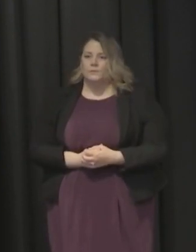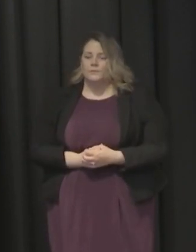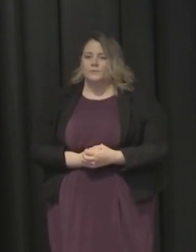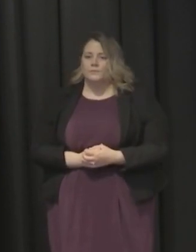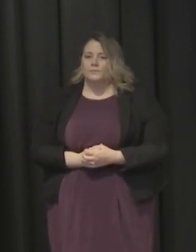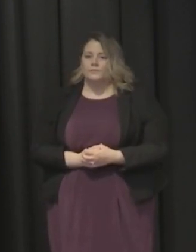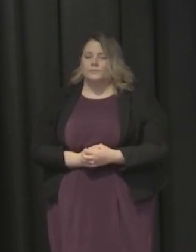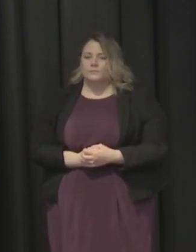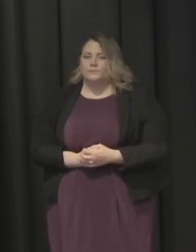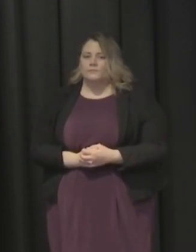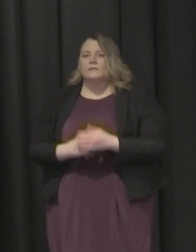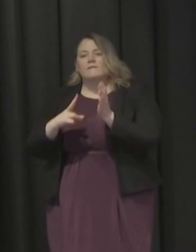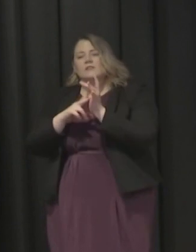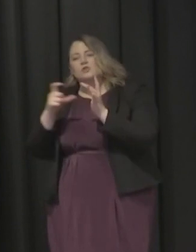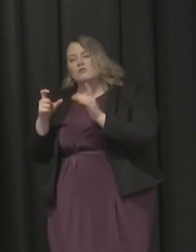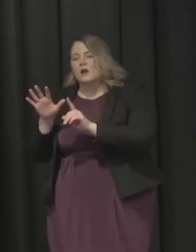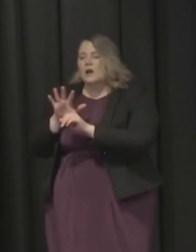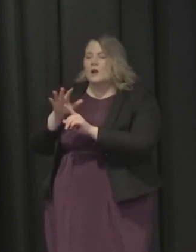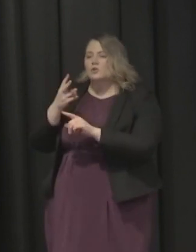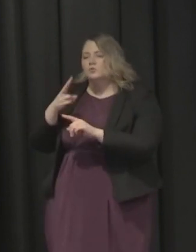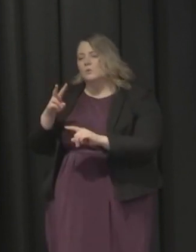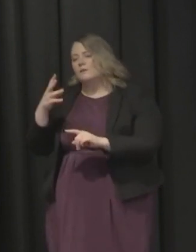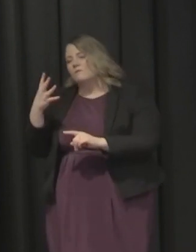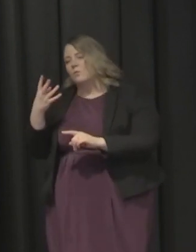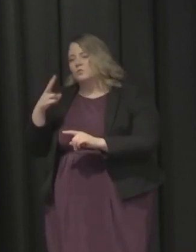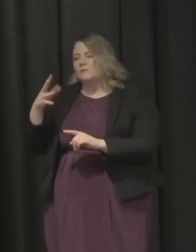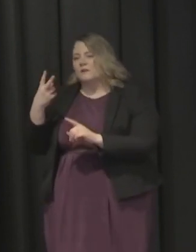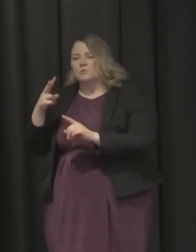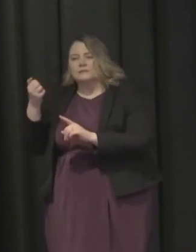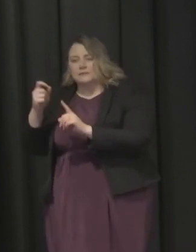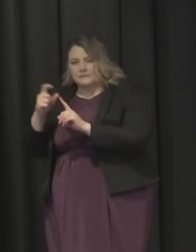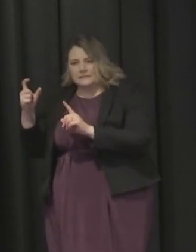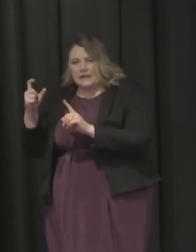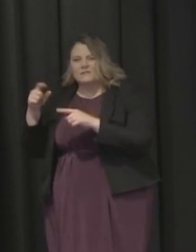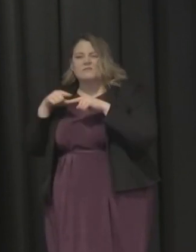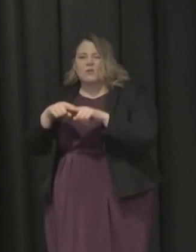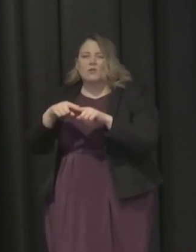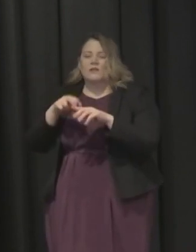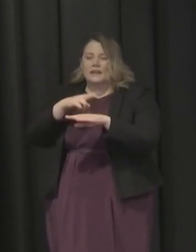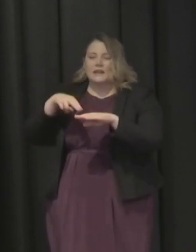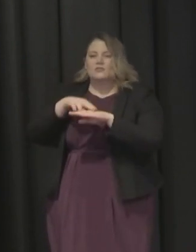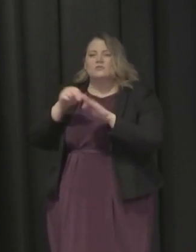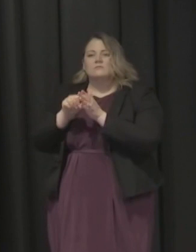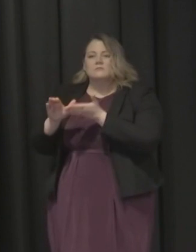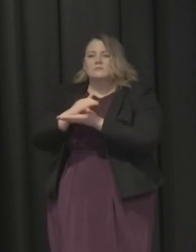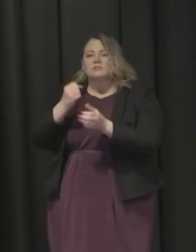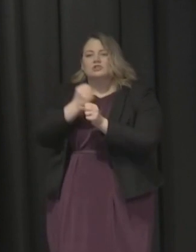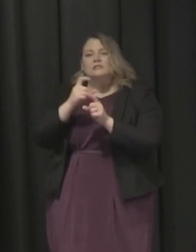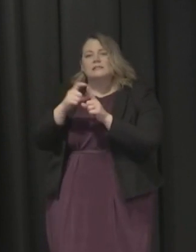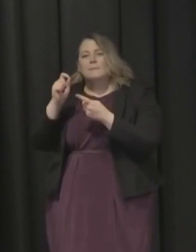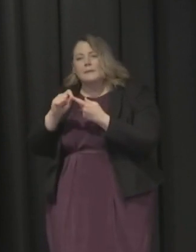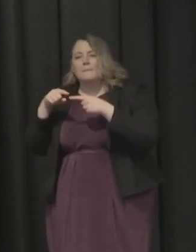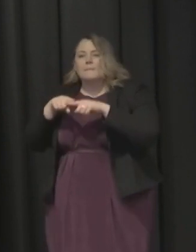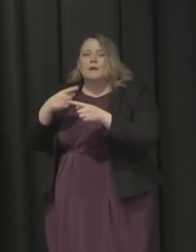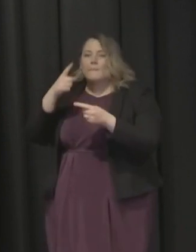Commonwealth Government has declined to contribute to funding towards this program. As a result, the state government continues to provide its